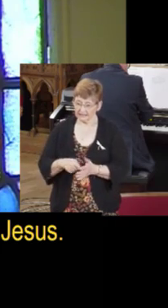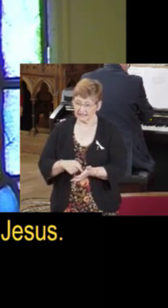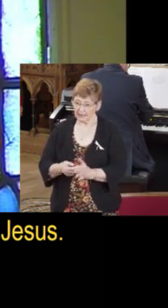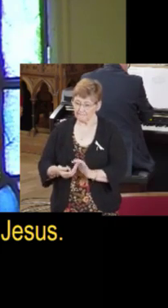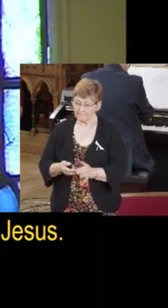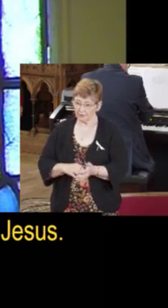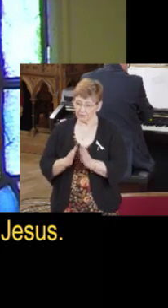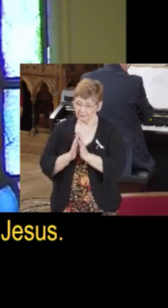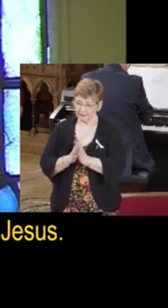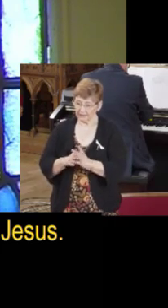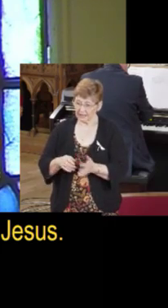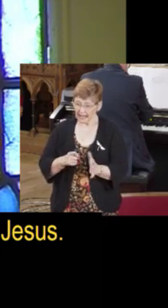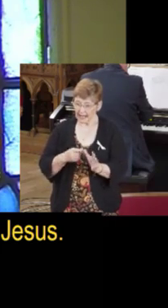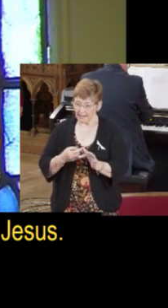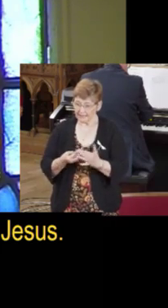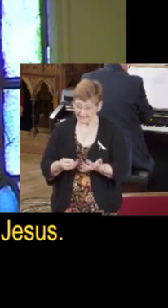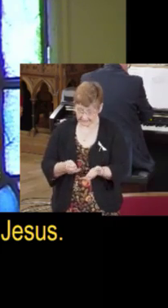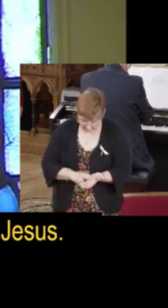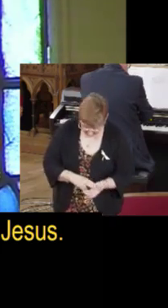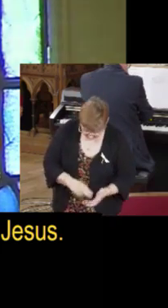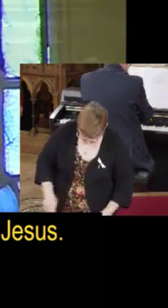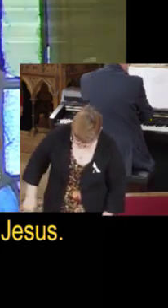pray. Amen.